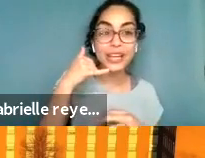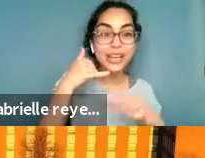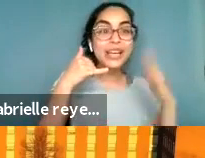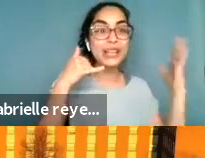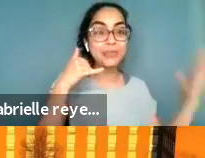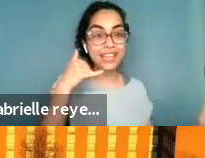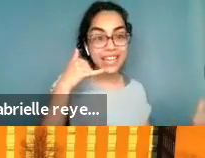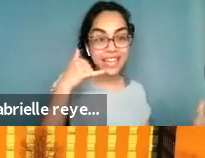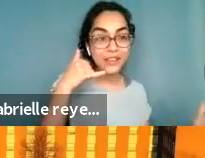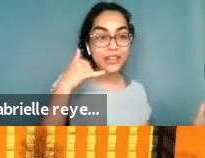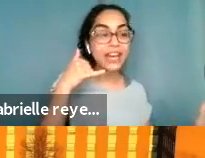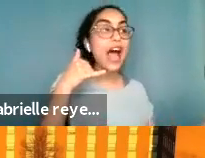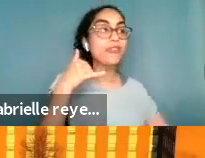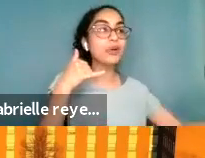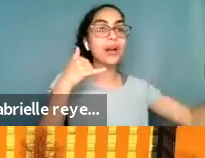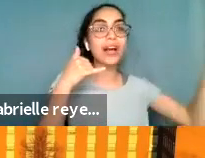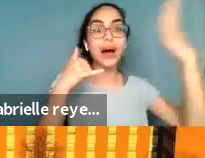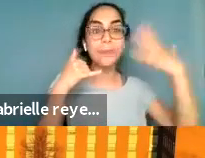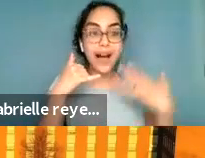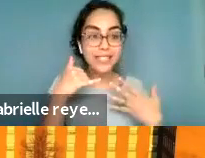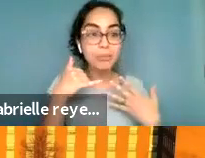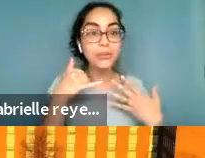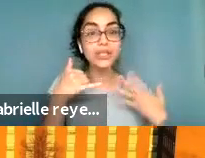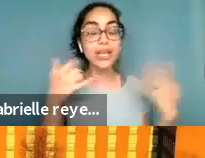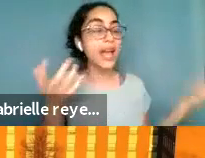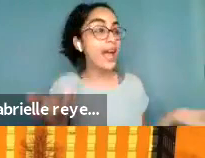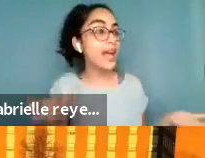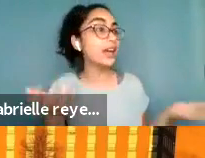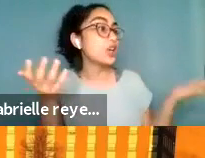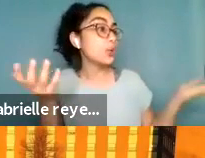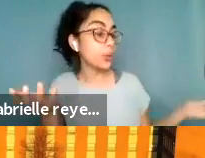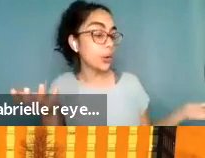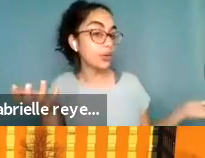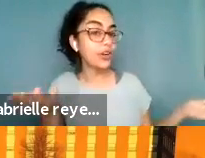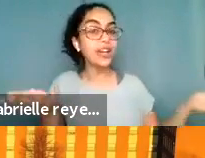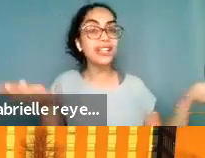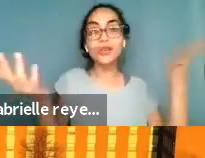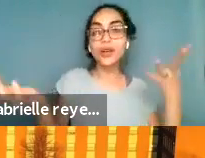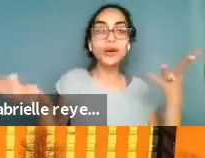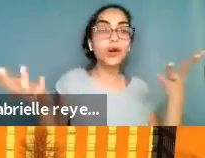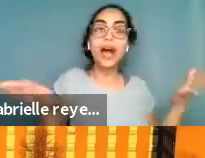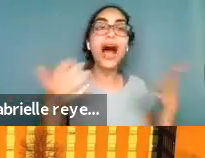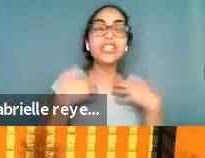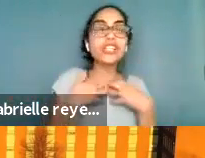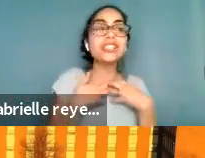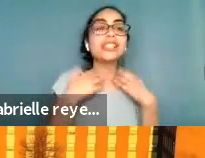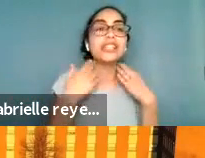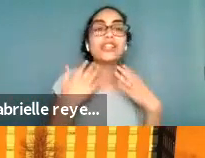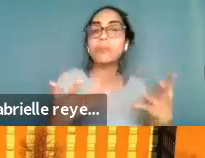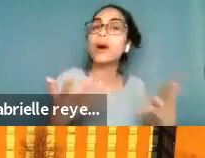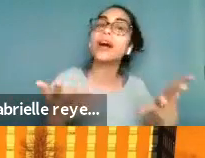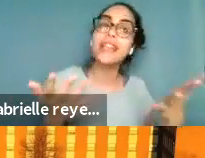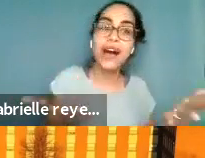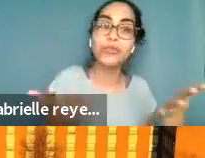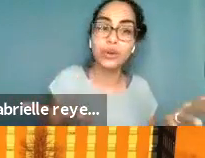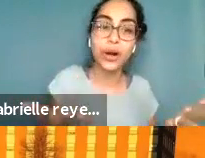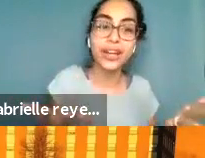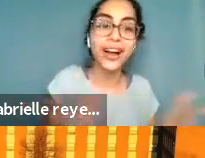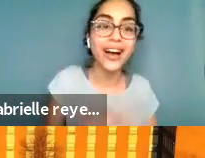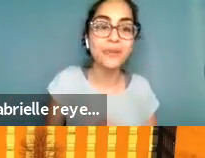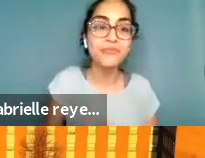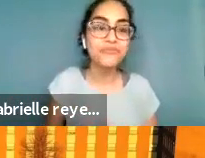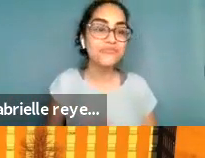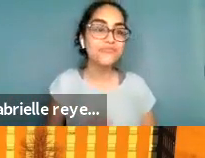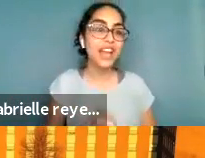people in the beginning of it, everyone got back to me and it was like, hey, you want to work for us? Or I just literally bugged